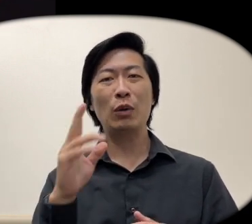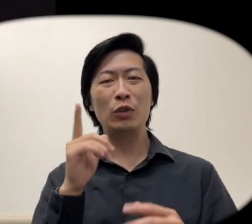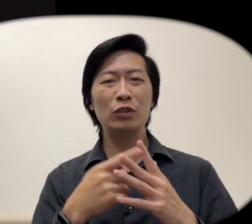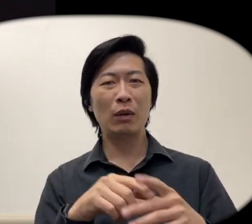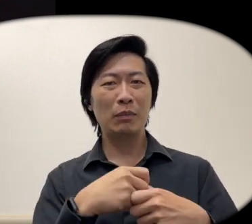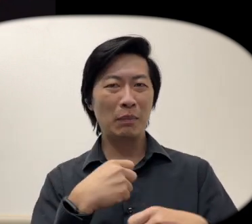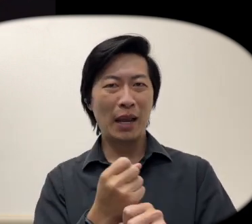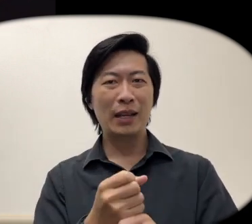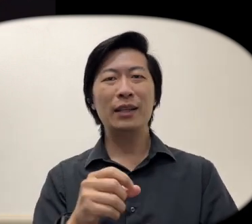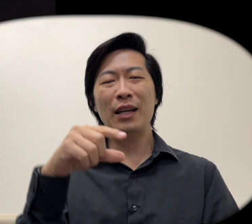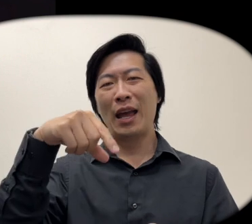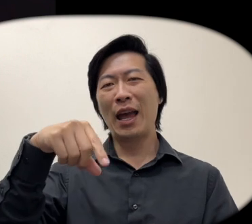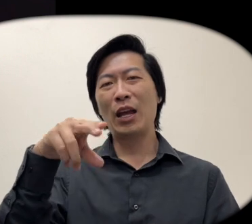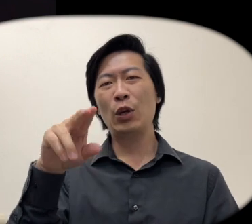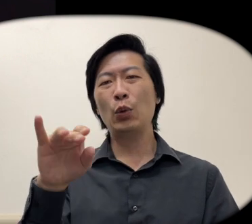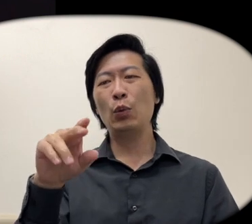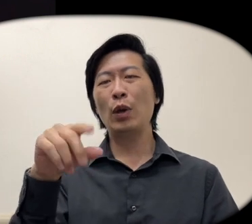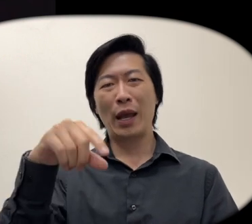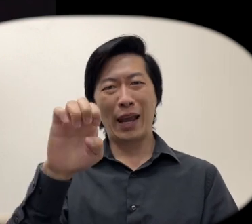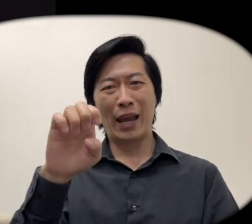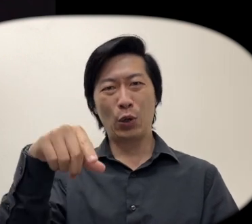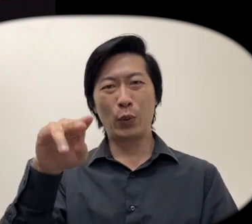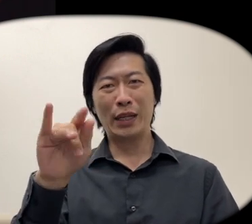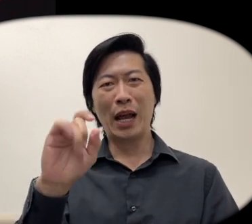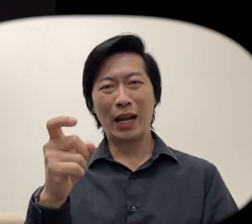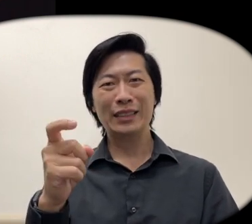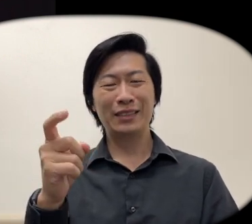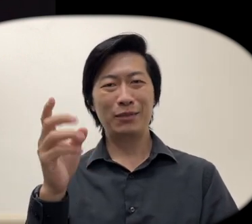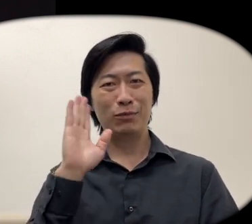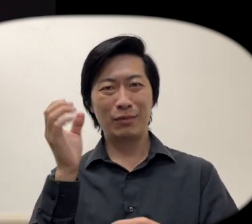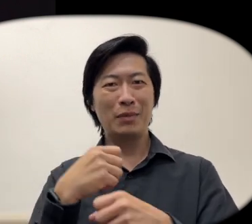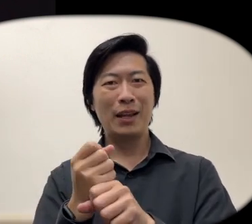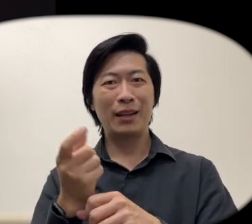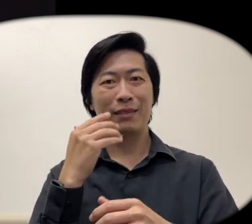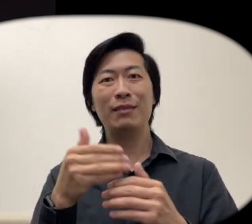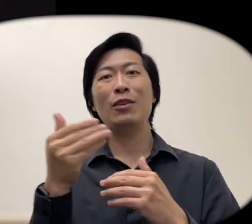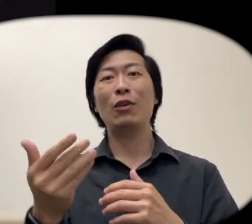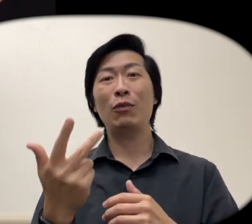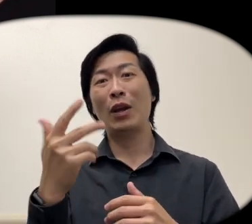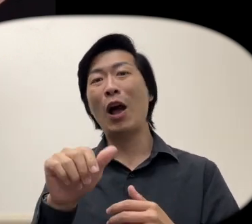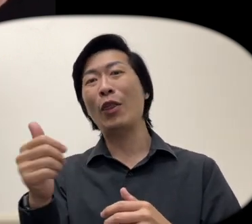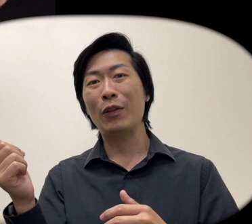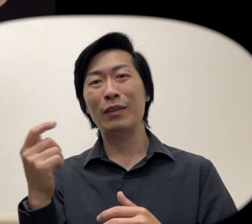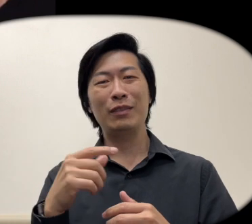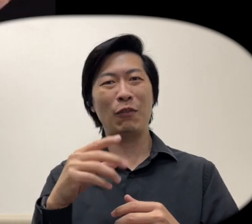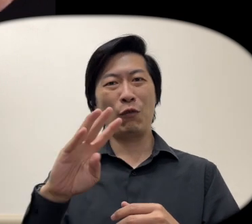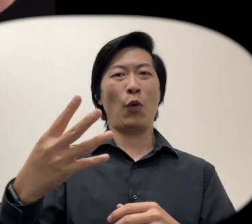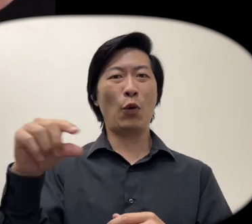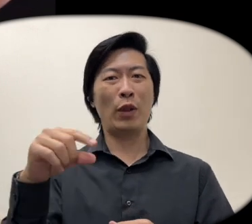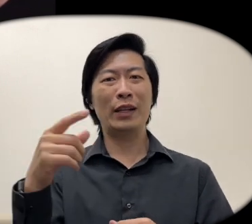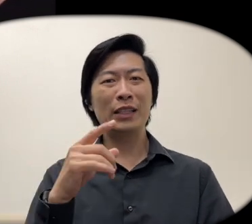quarter, the Chevy Equinox EV, which is going to start production in the fourth quarter, along with 3 other models in the fourth quarter with the Silverado